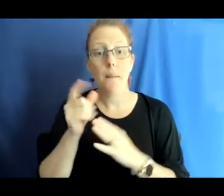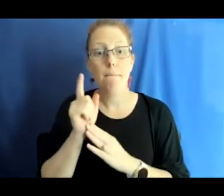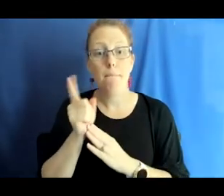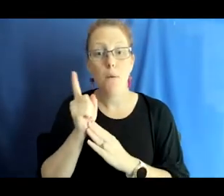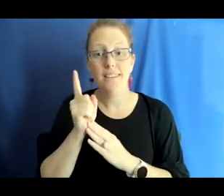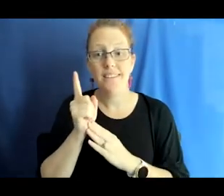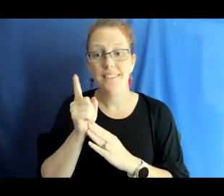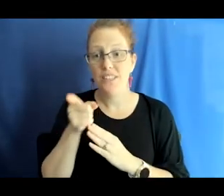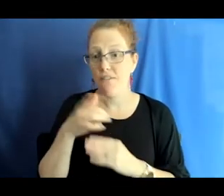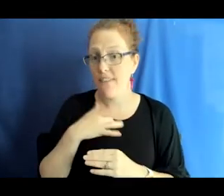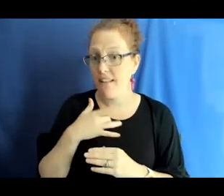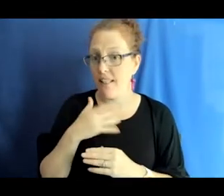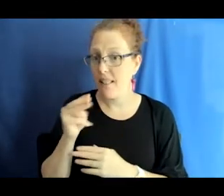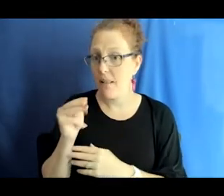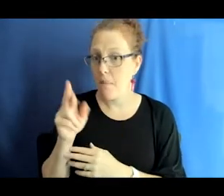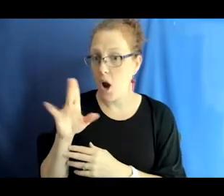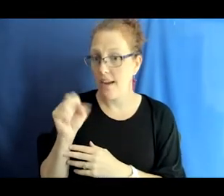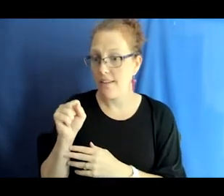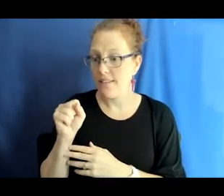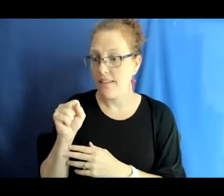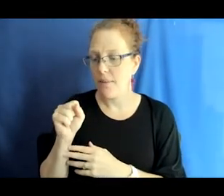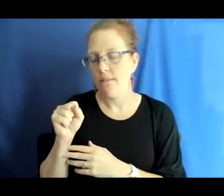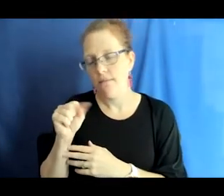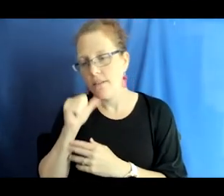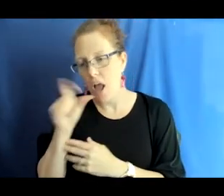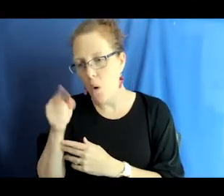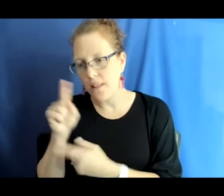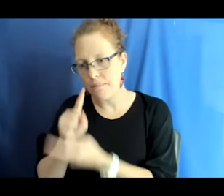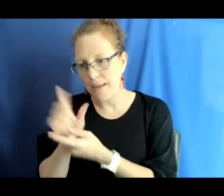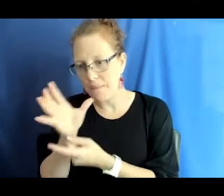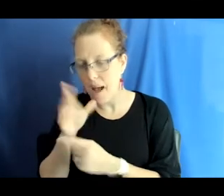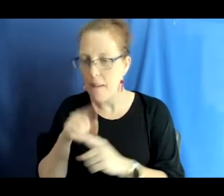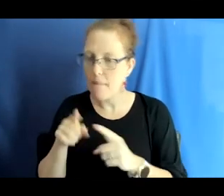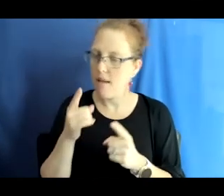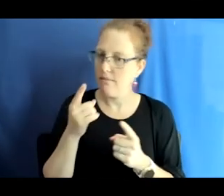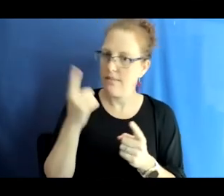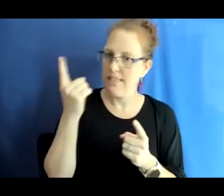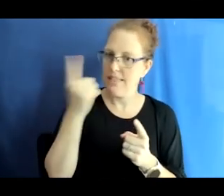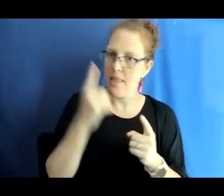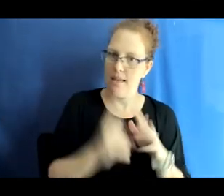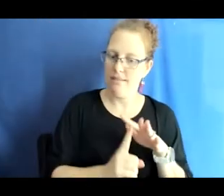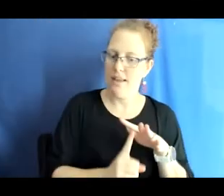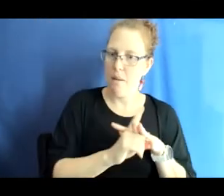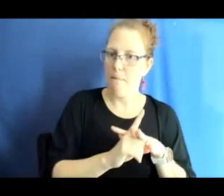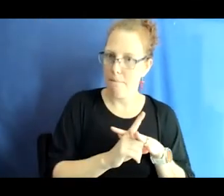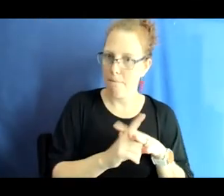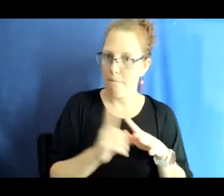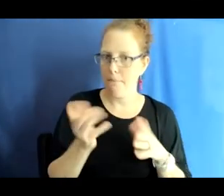mom, Marius, that come to mind, special or surprising moments?